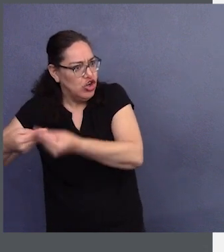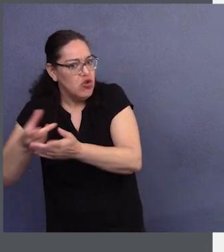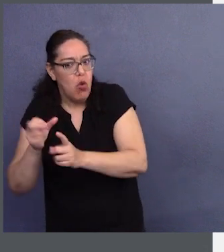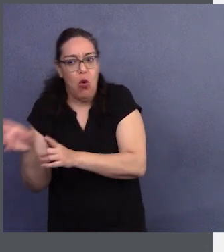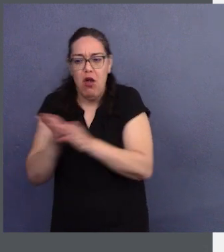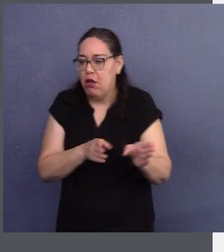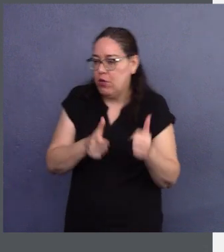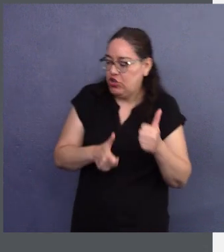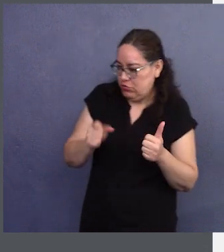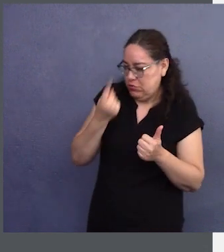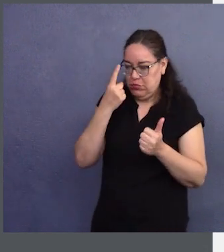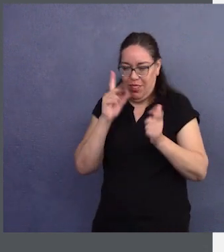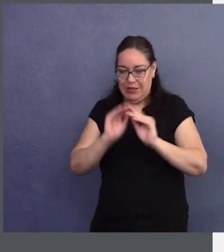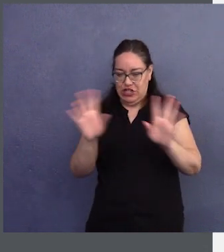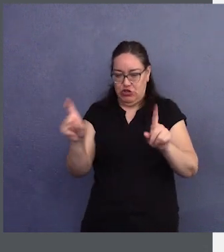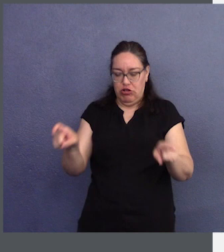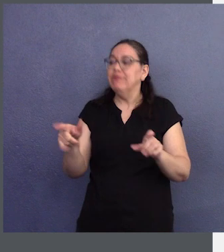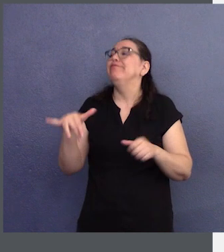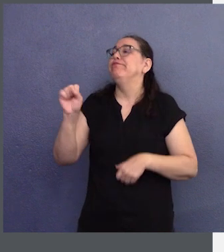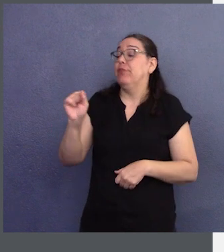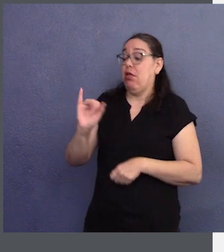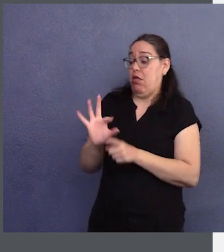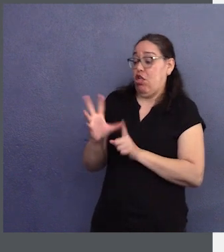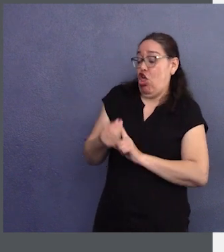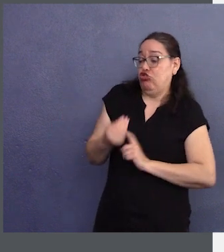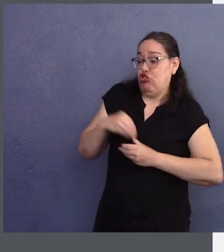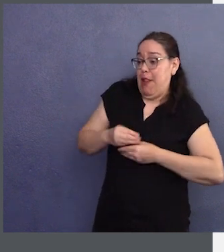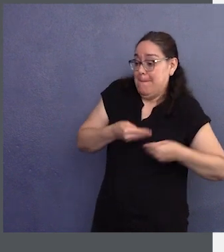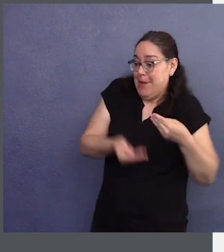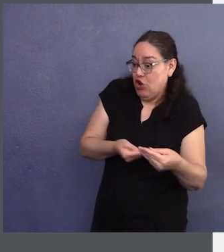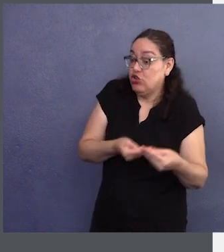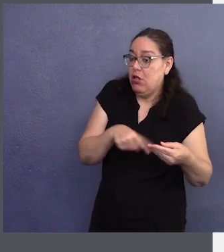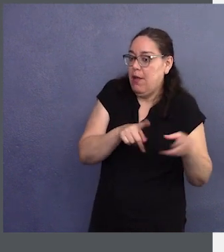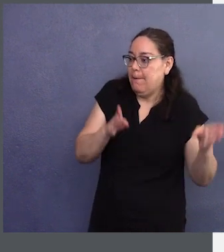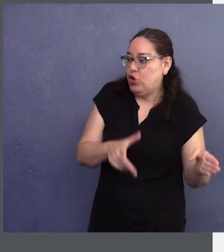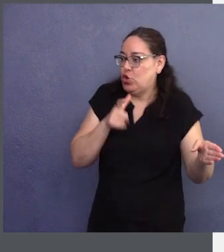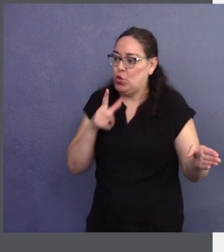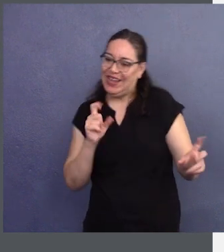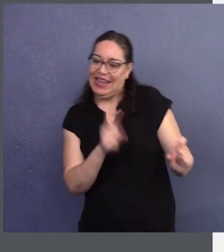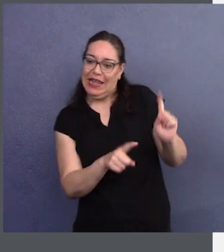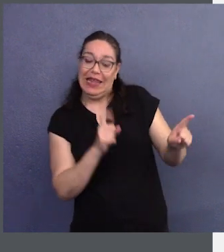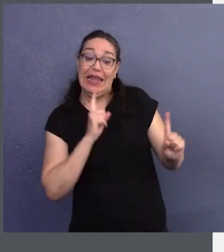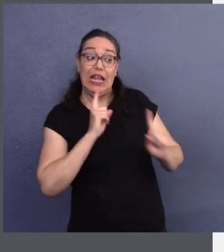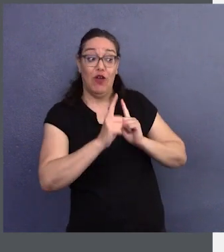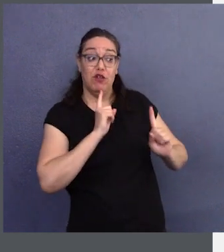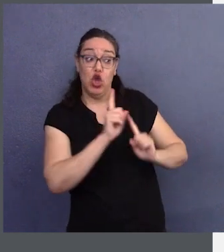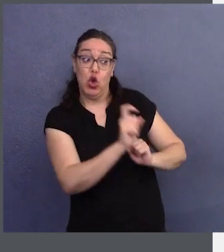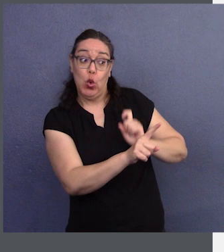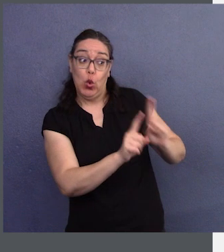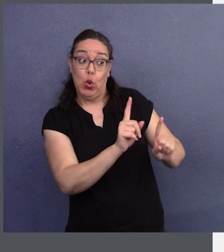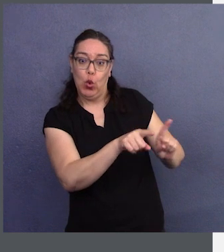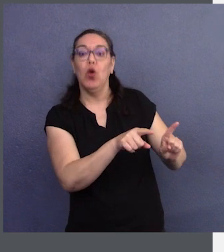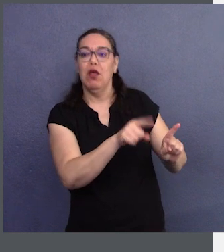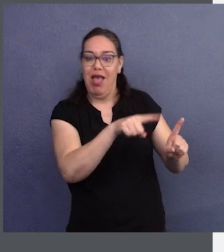make? Yeah. Yeah. The culture bearers are the ones that are actually being interviewed. So the organization